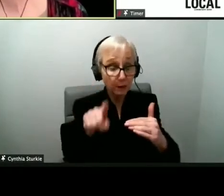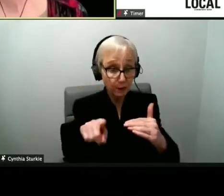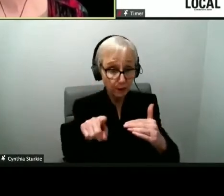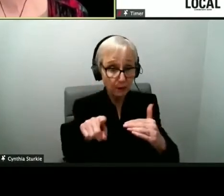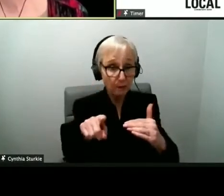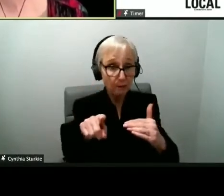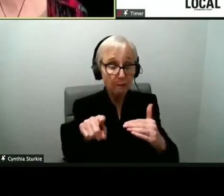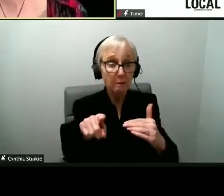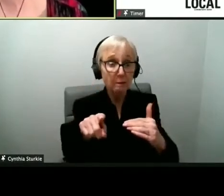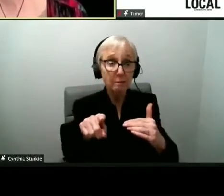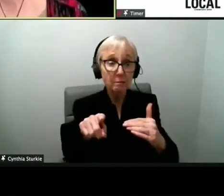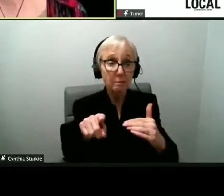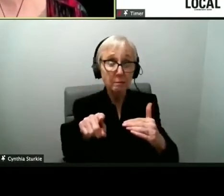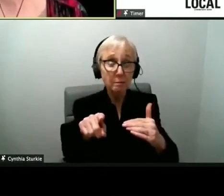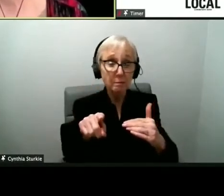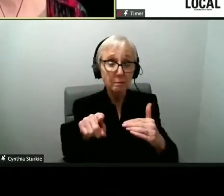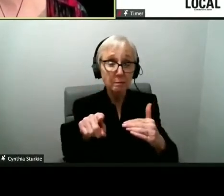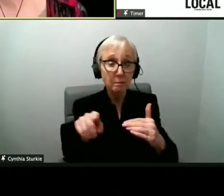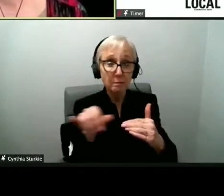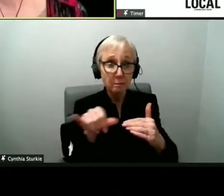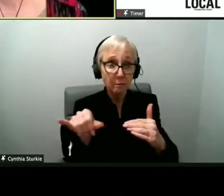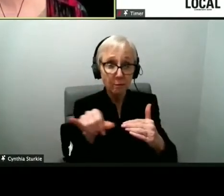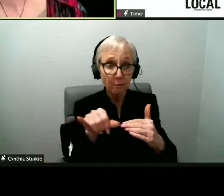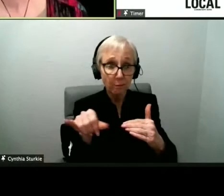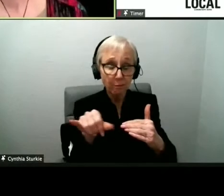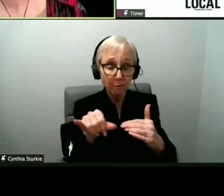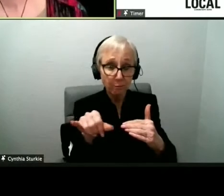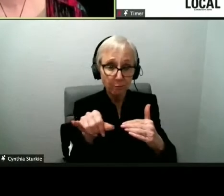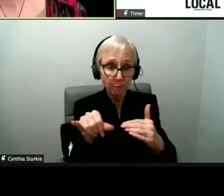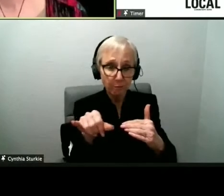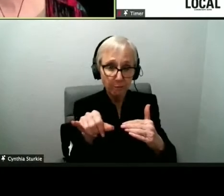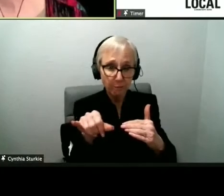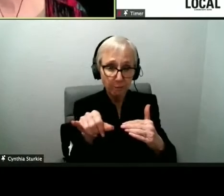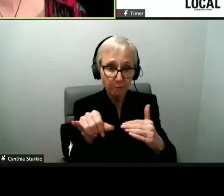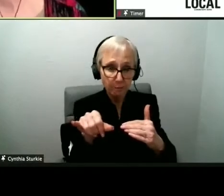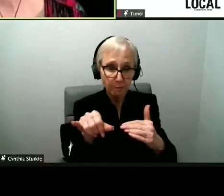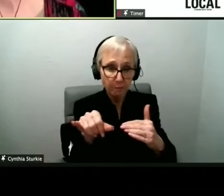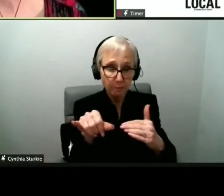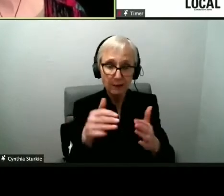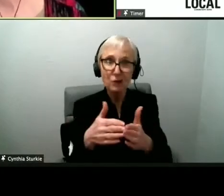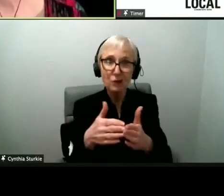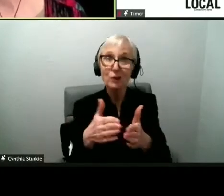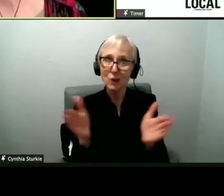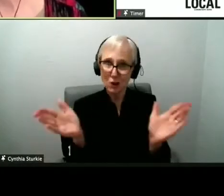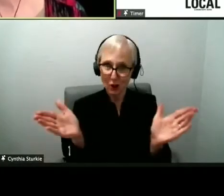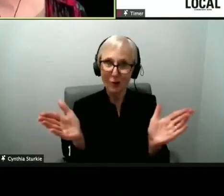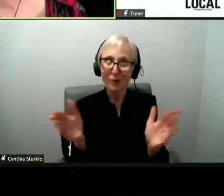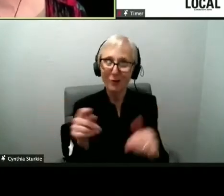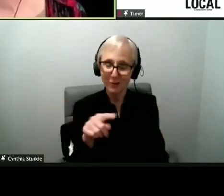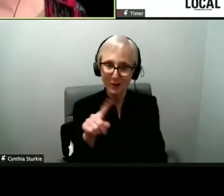and this also, I mean, it's a very, very global question.